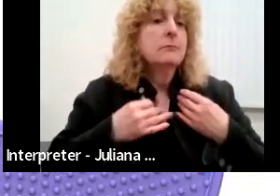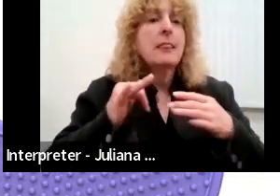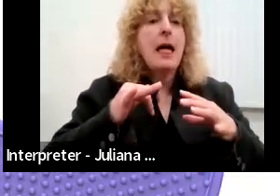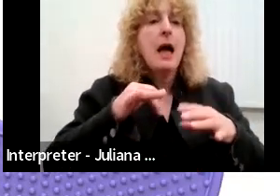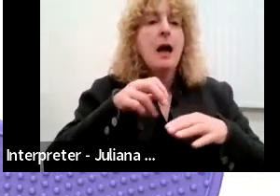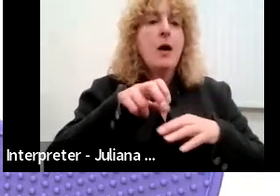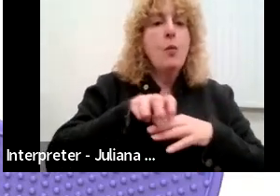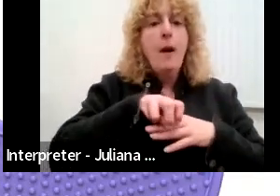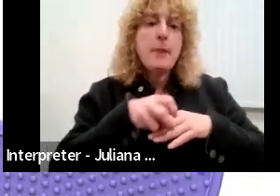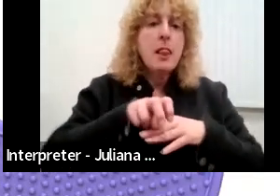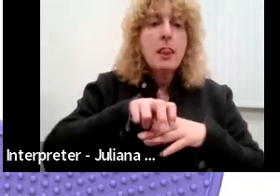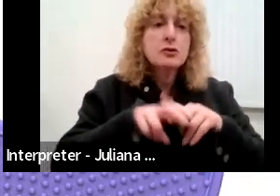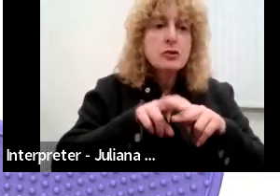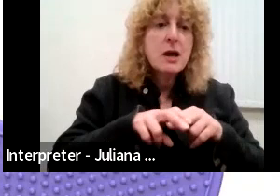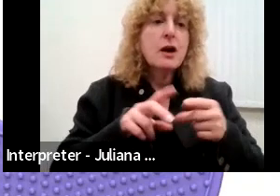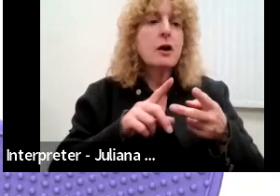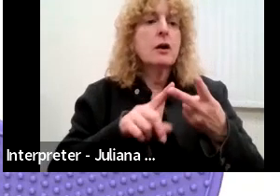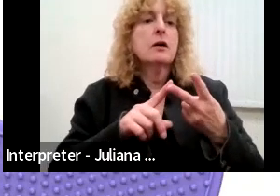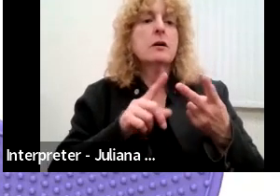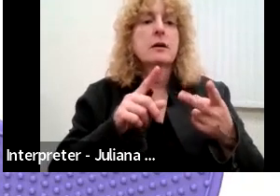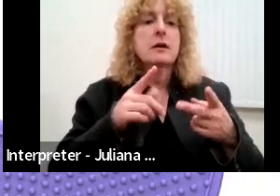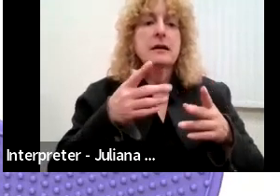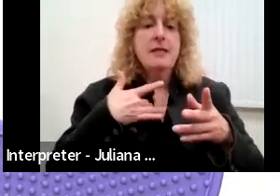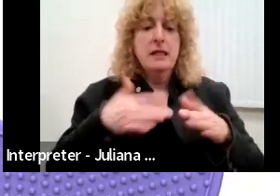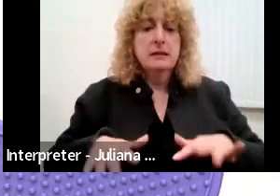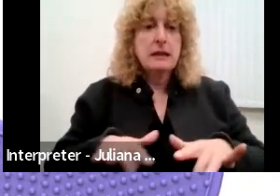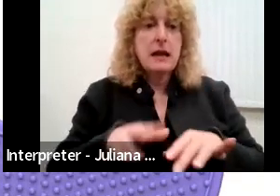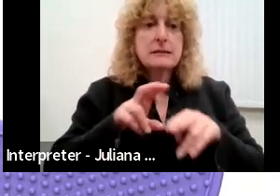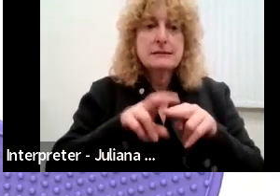cushions, the bouncy chair bands, and wiggle